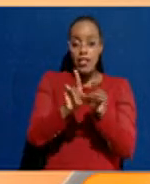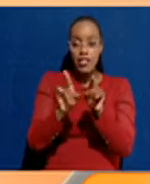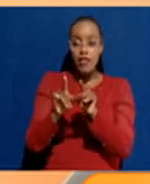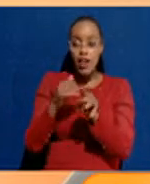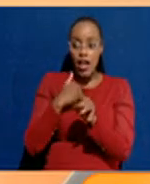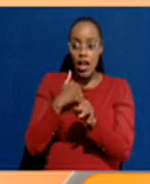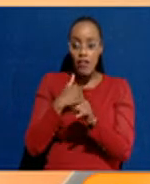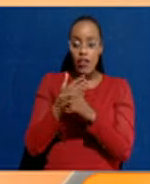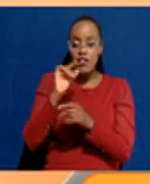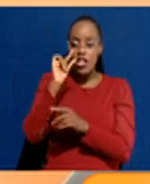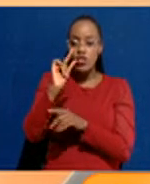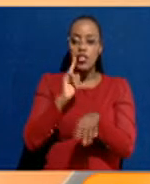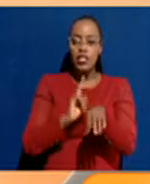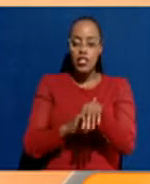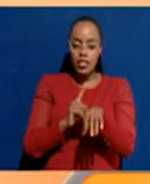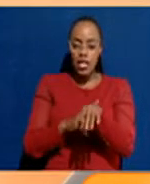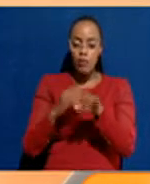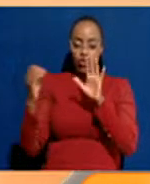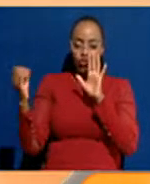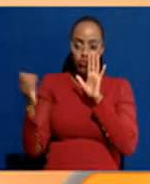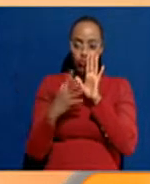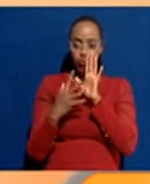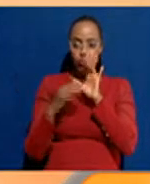be here in a short while.